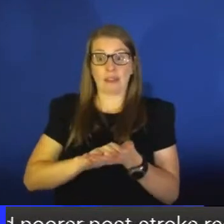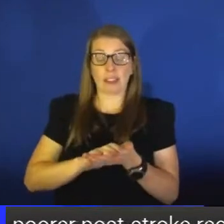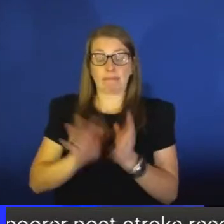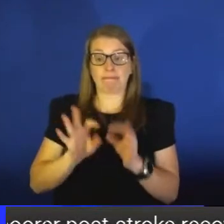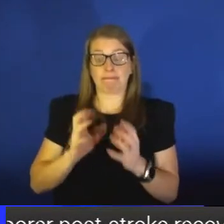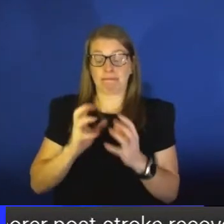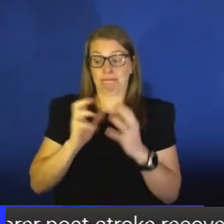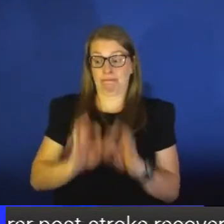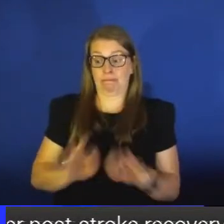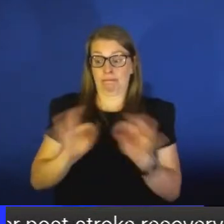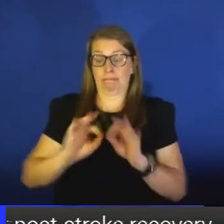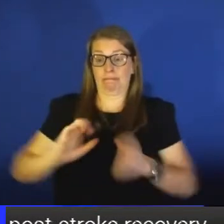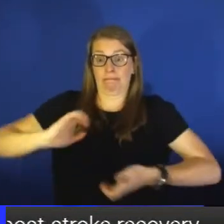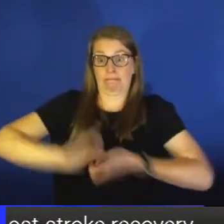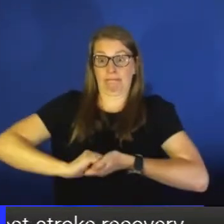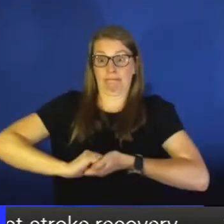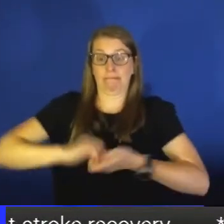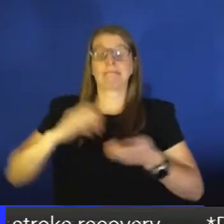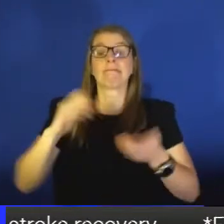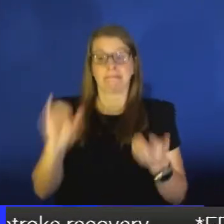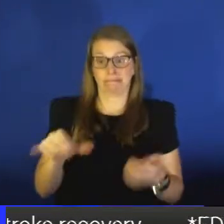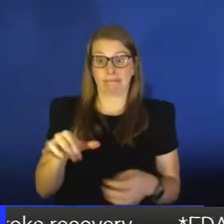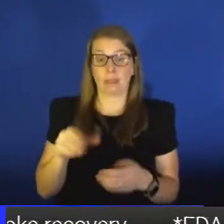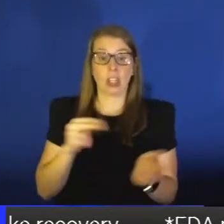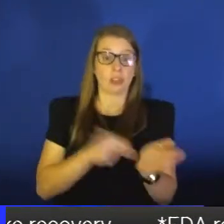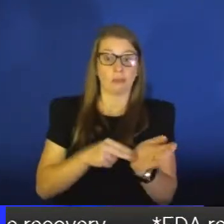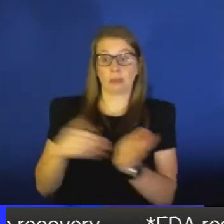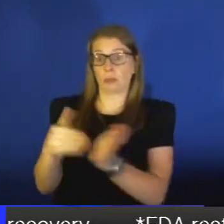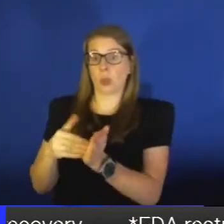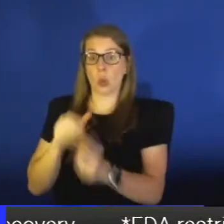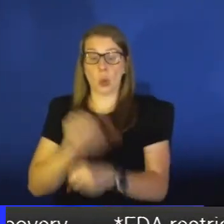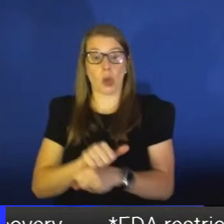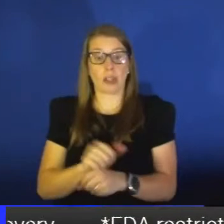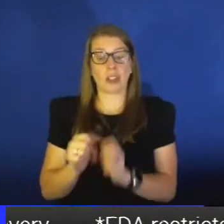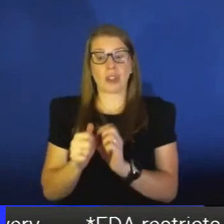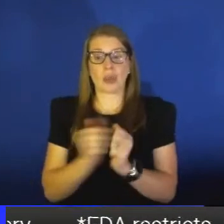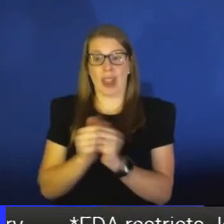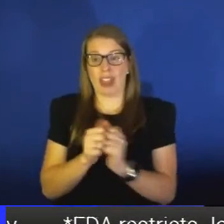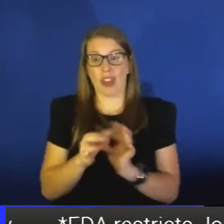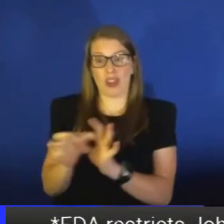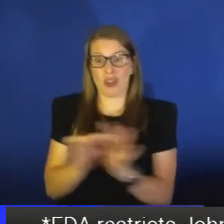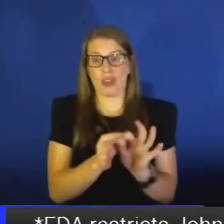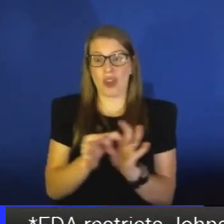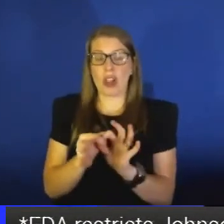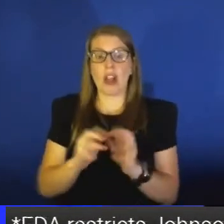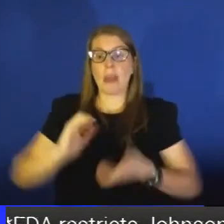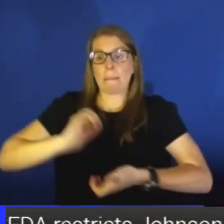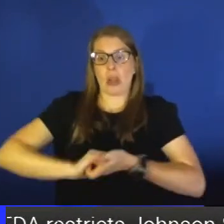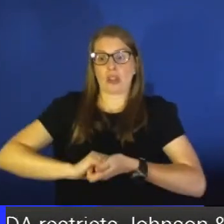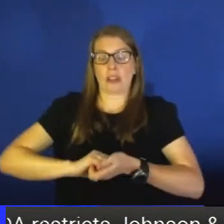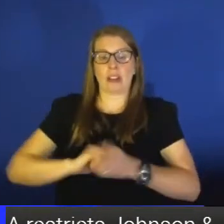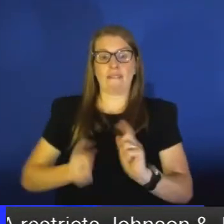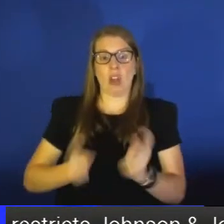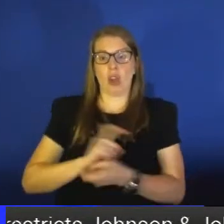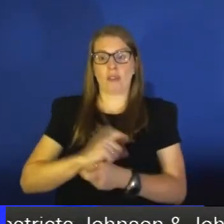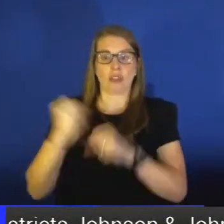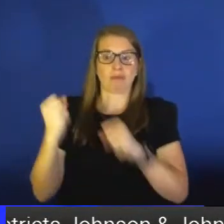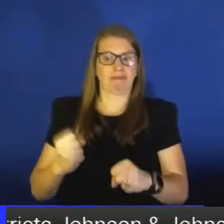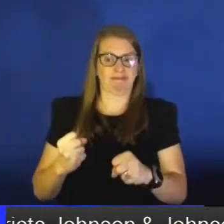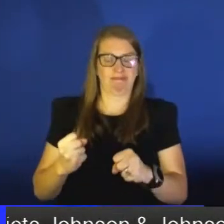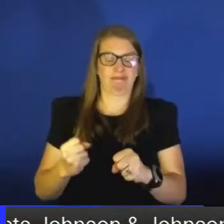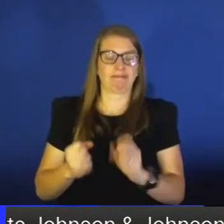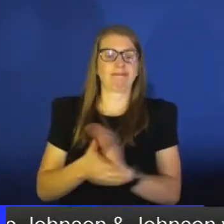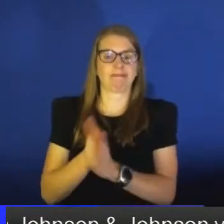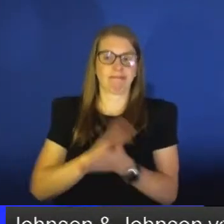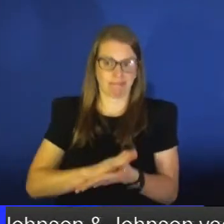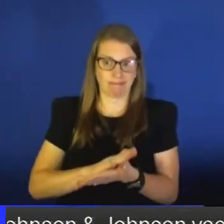nurses have always worked together. I think it's the partnership that probably has evolved and strengthened so much, certainly at our